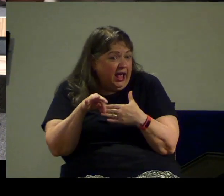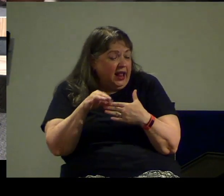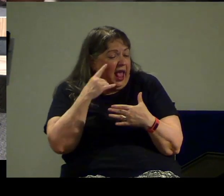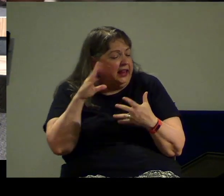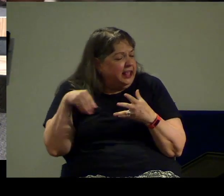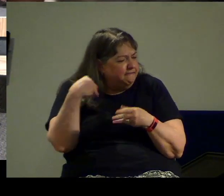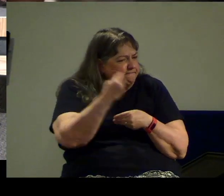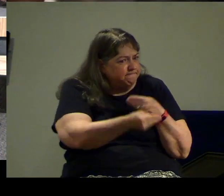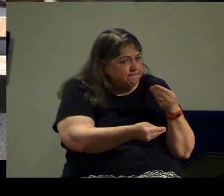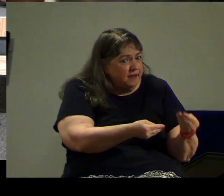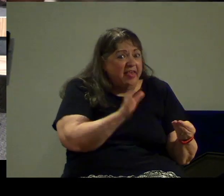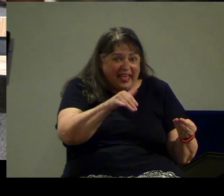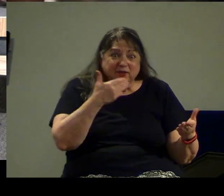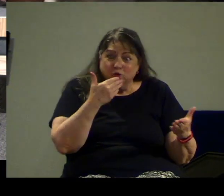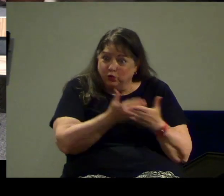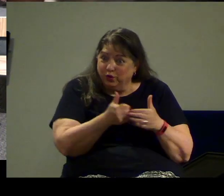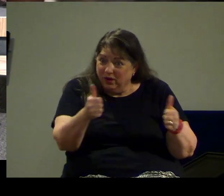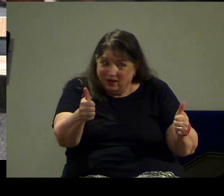them. Isn't that good?